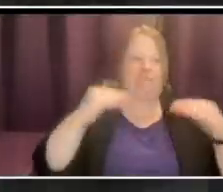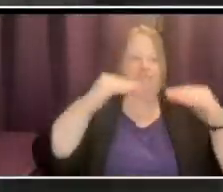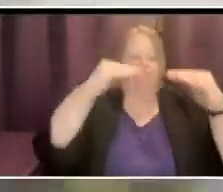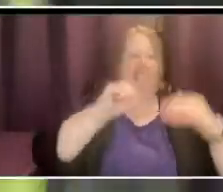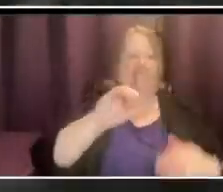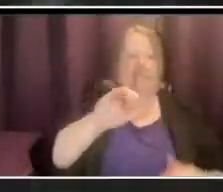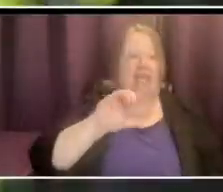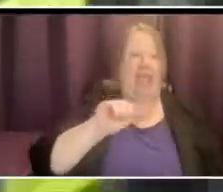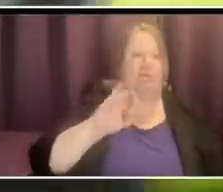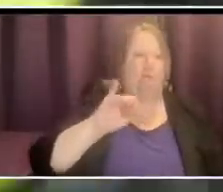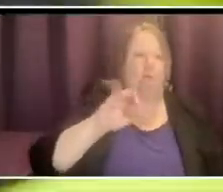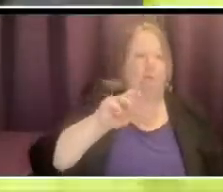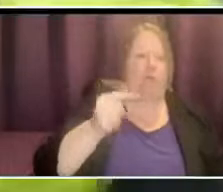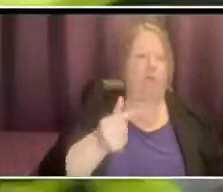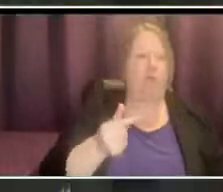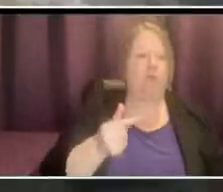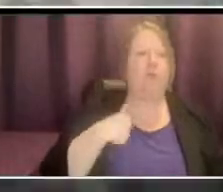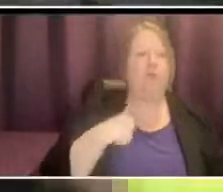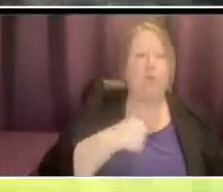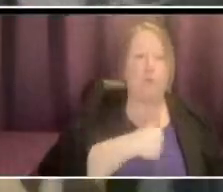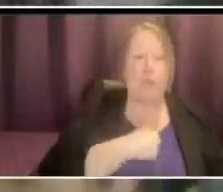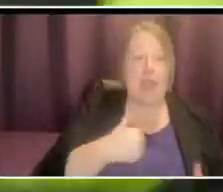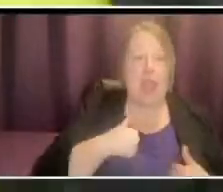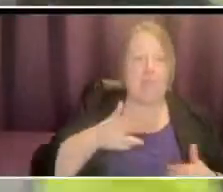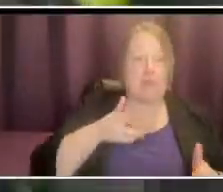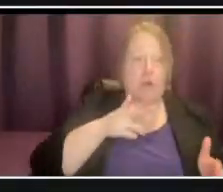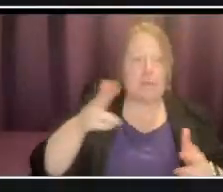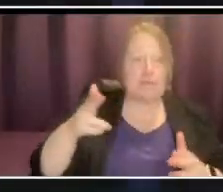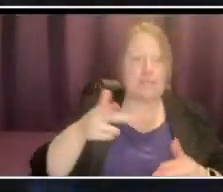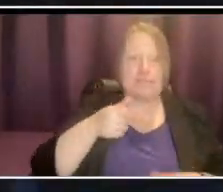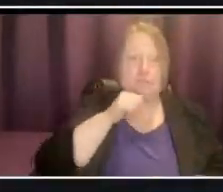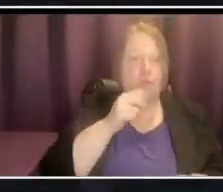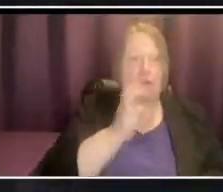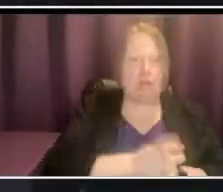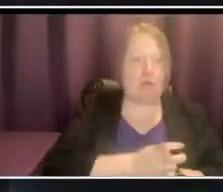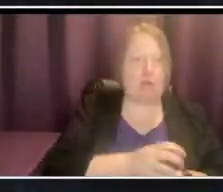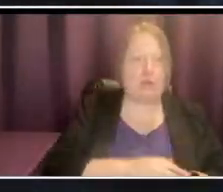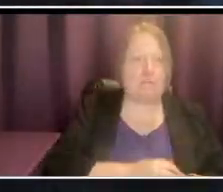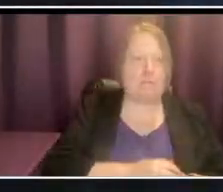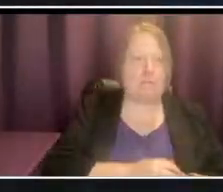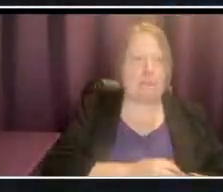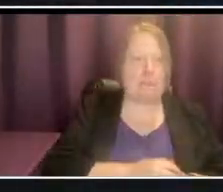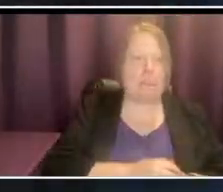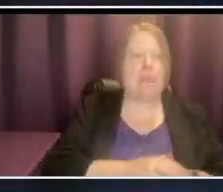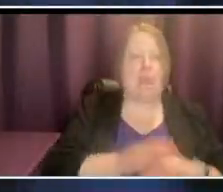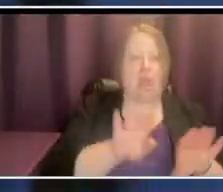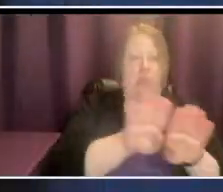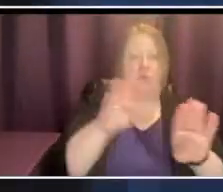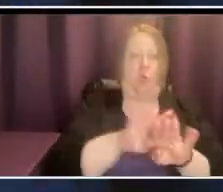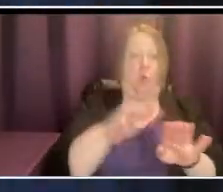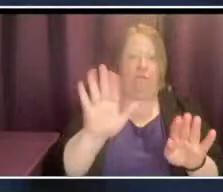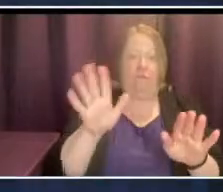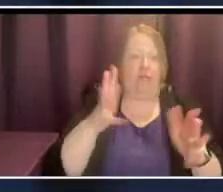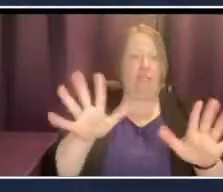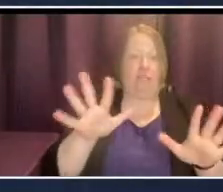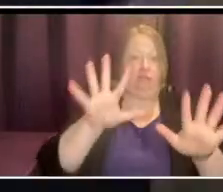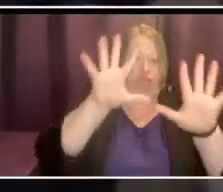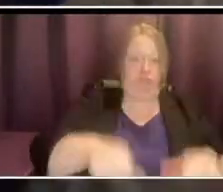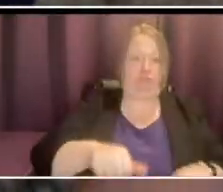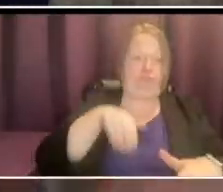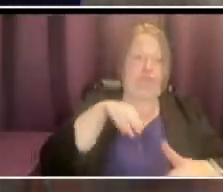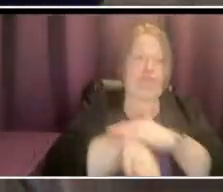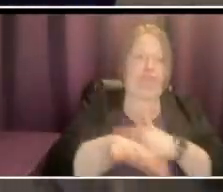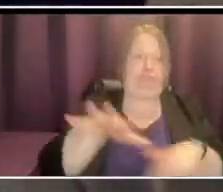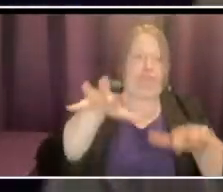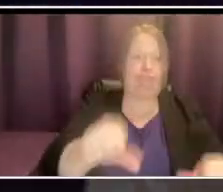Unless we get more munitions, we're not going to be able to hold. The door has been breached, and people are gaining access into the Capitol.